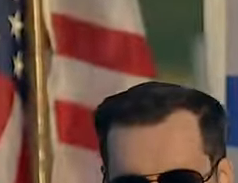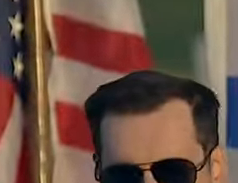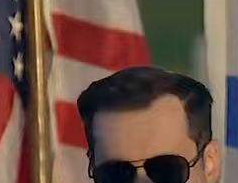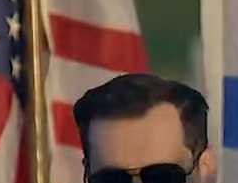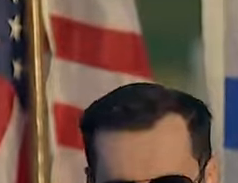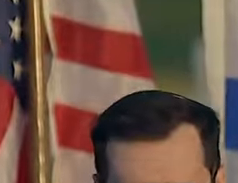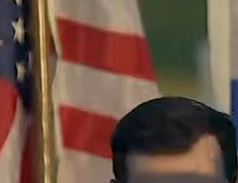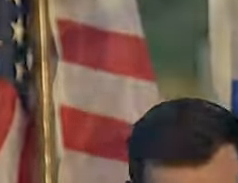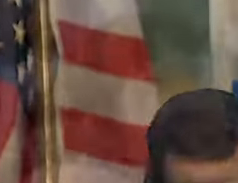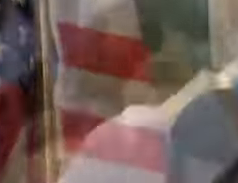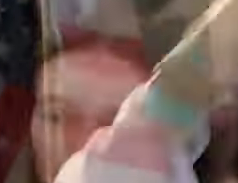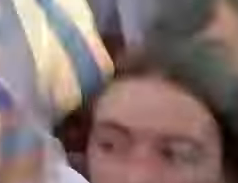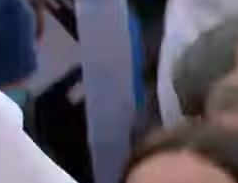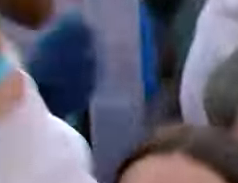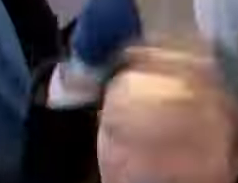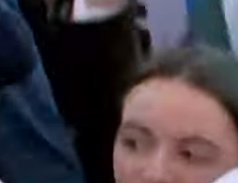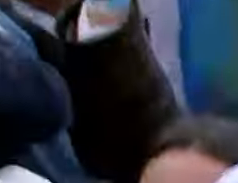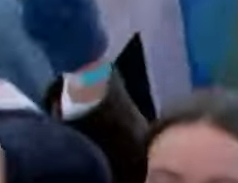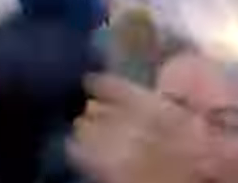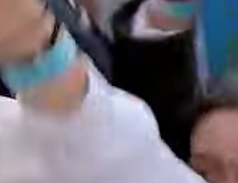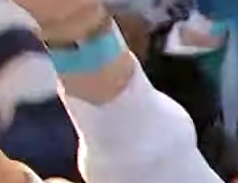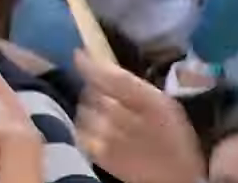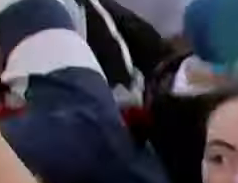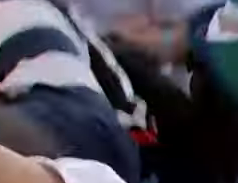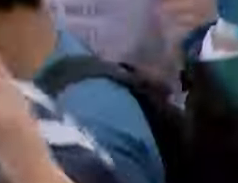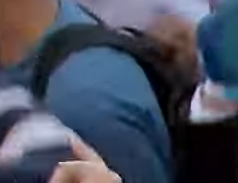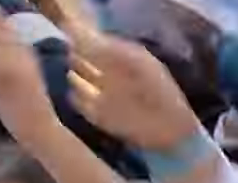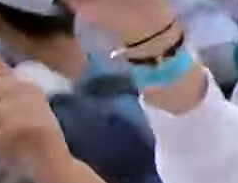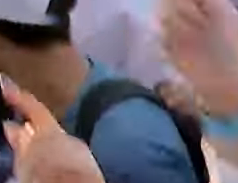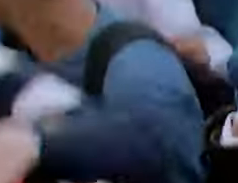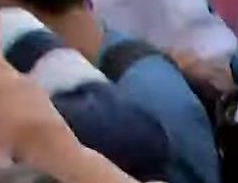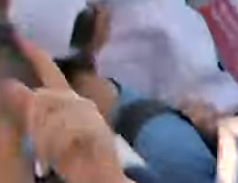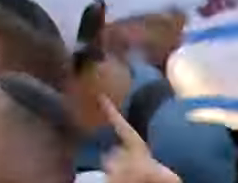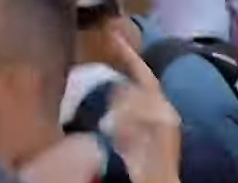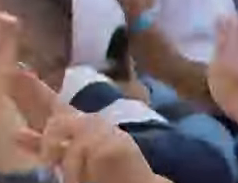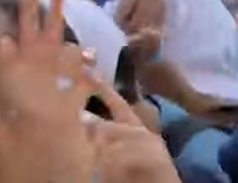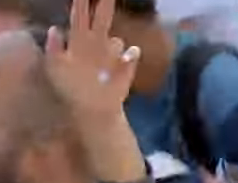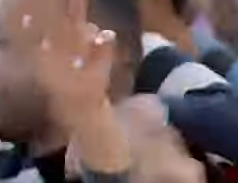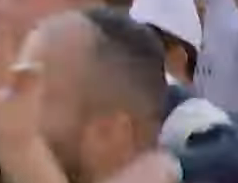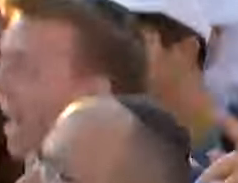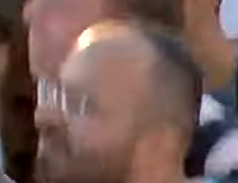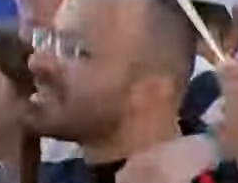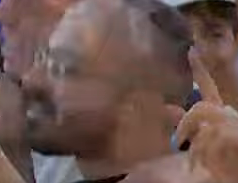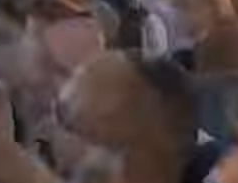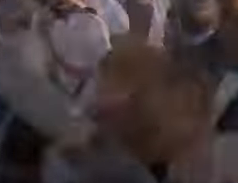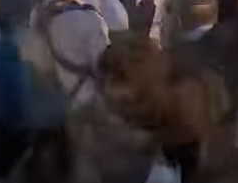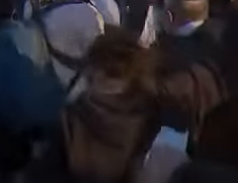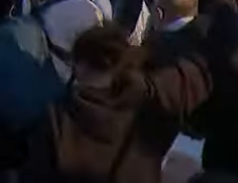Louder, let's go! I'm Israel, I'm Israel, I'm Israel, high.